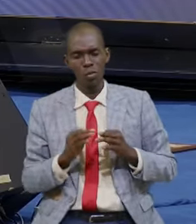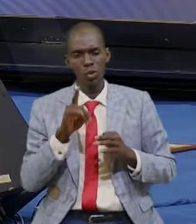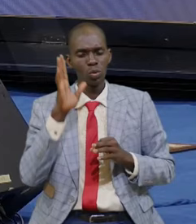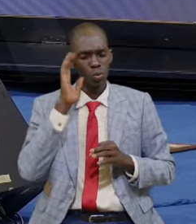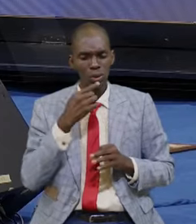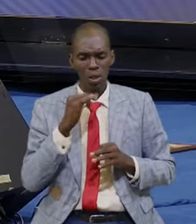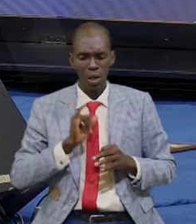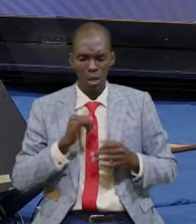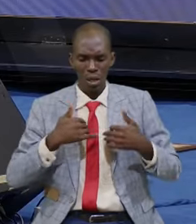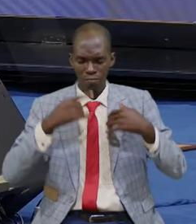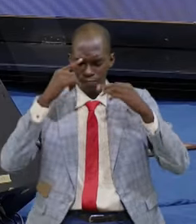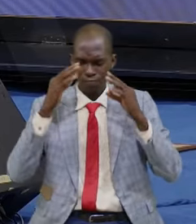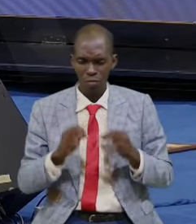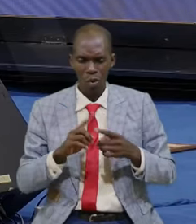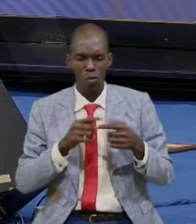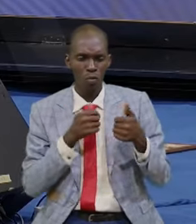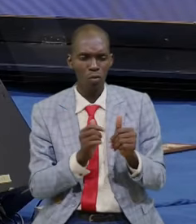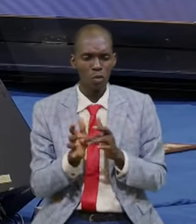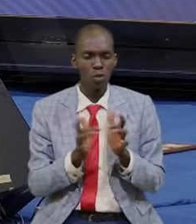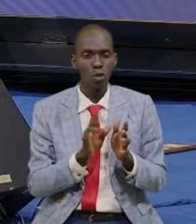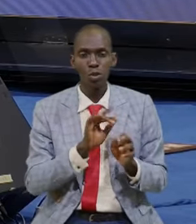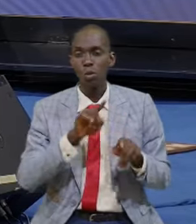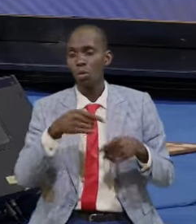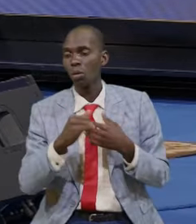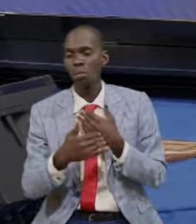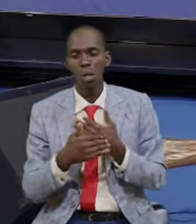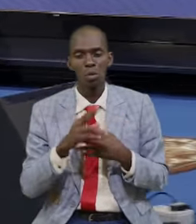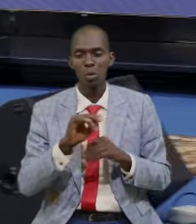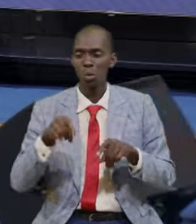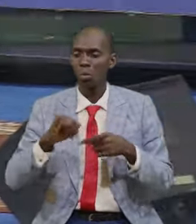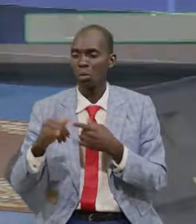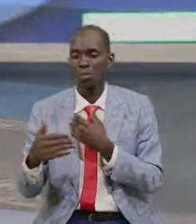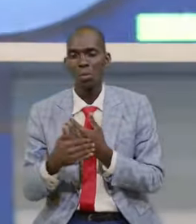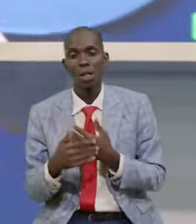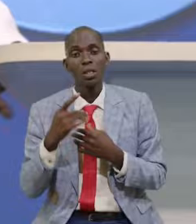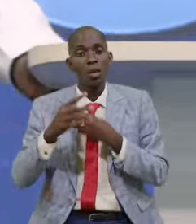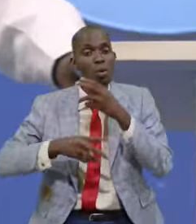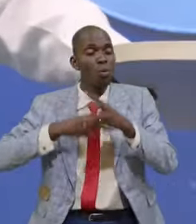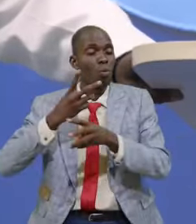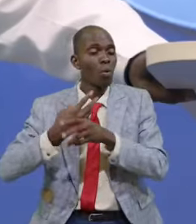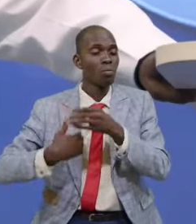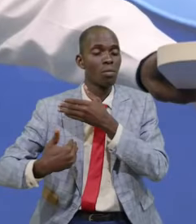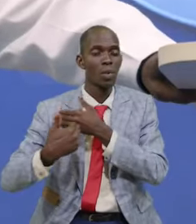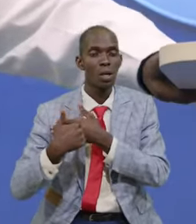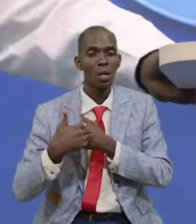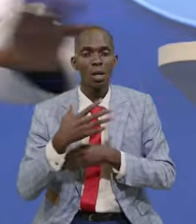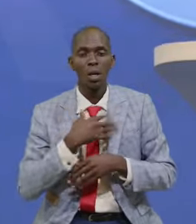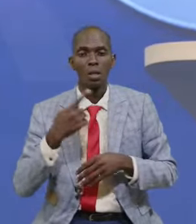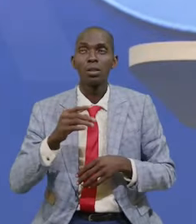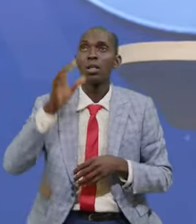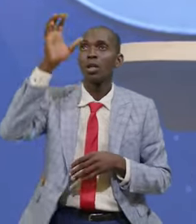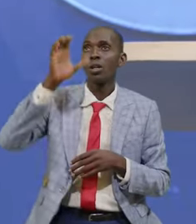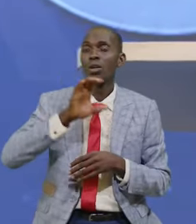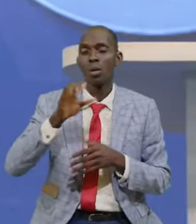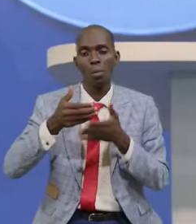follow Jesus. No turning back, no turning back. The world behind me and the cross before me.